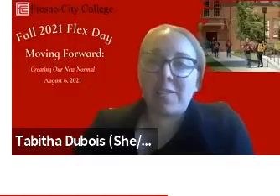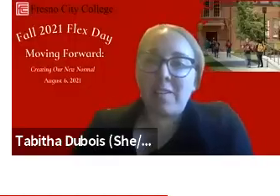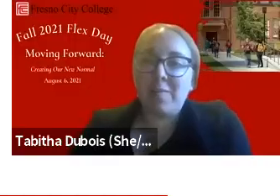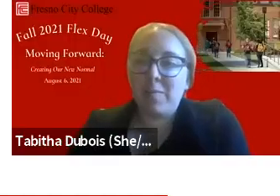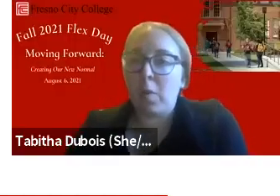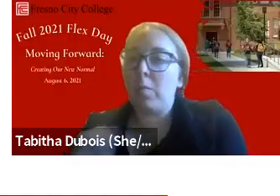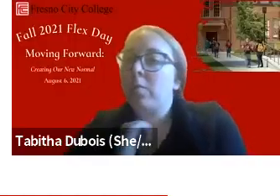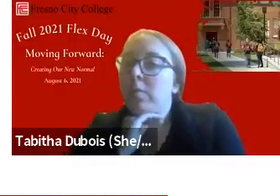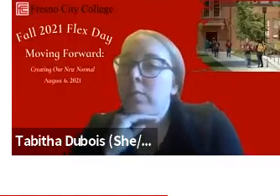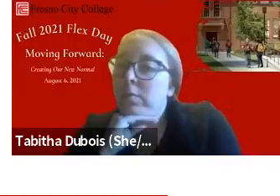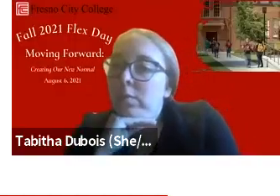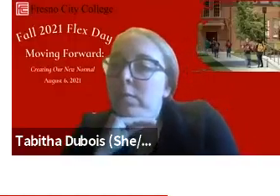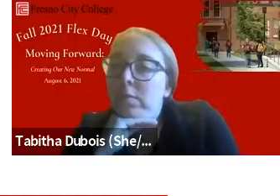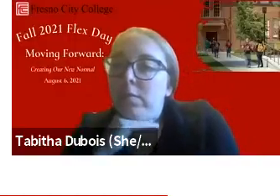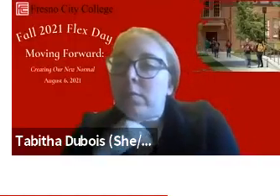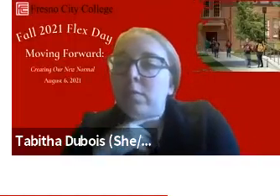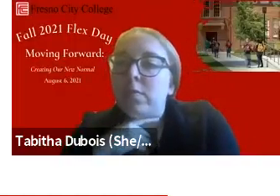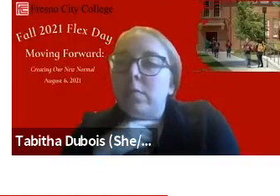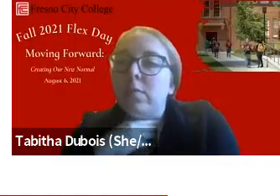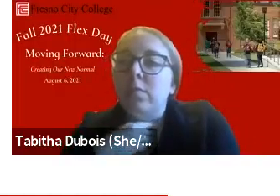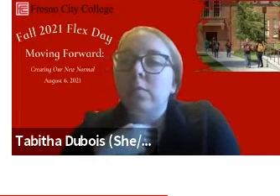Thank you, Nancy.